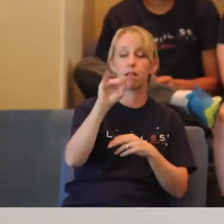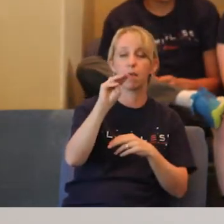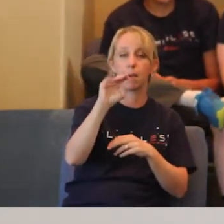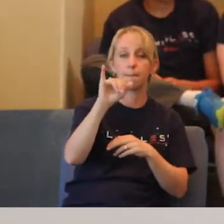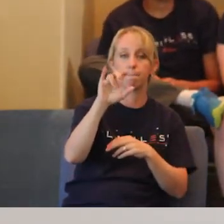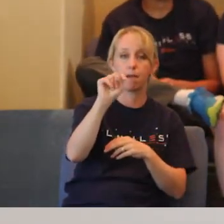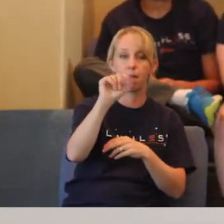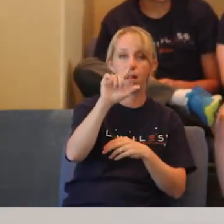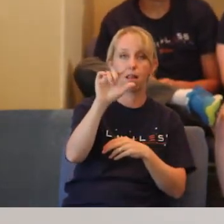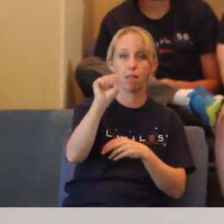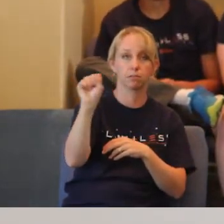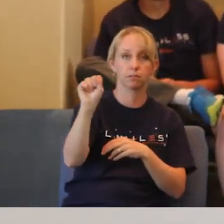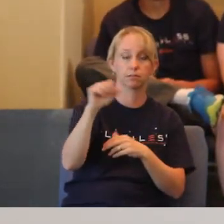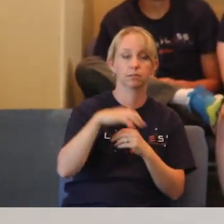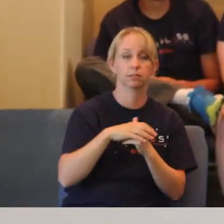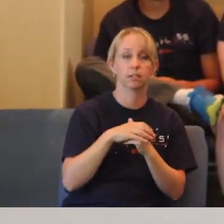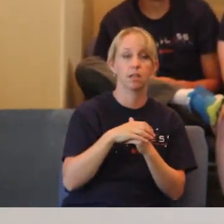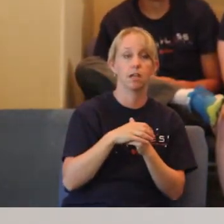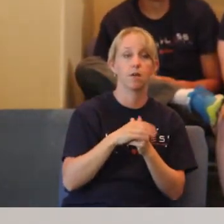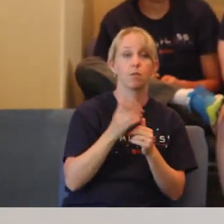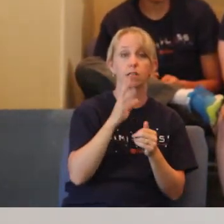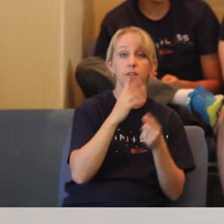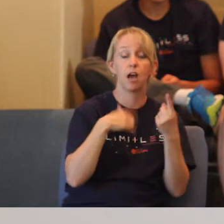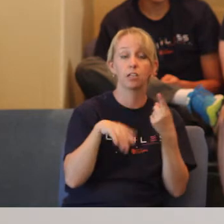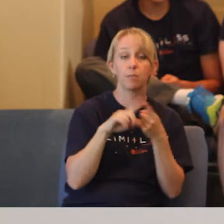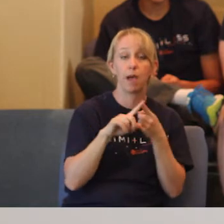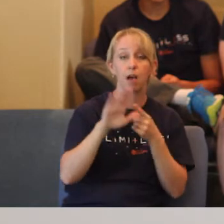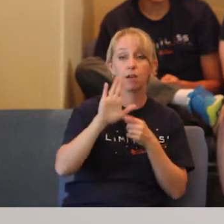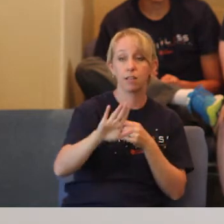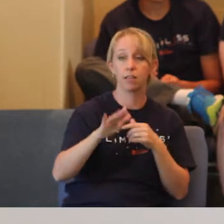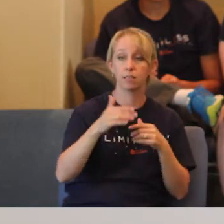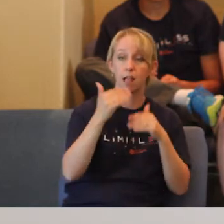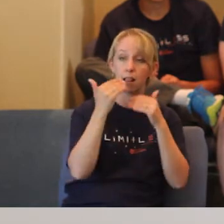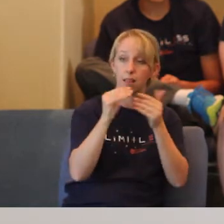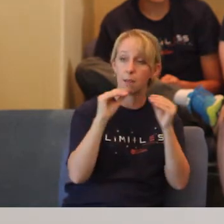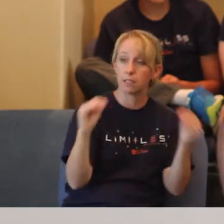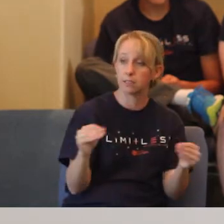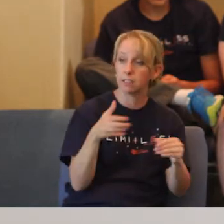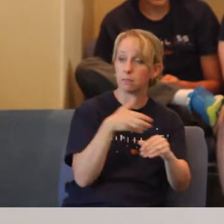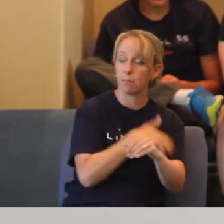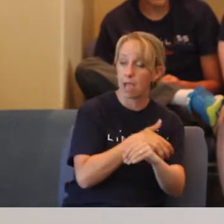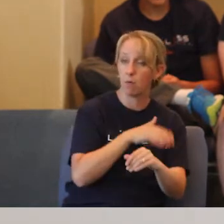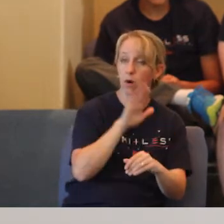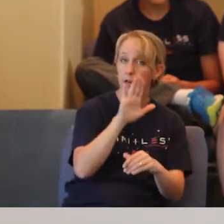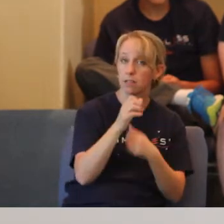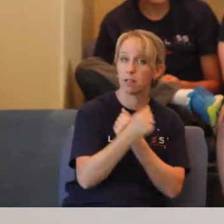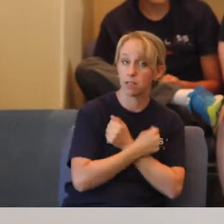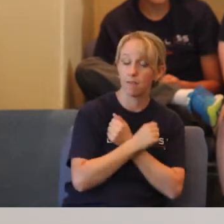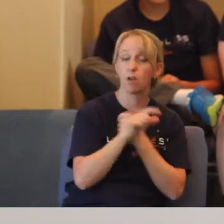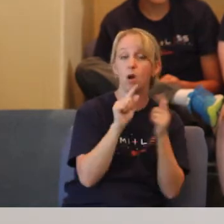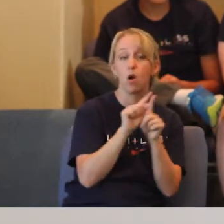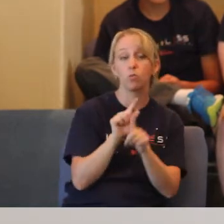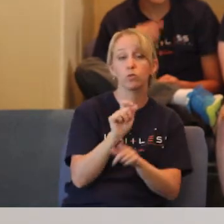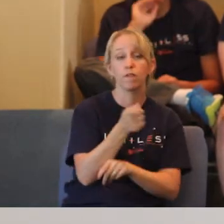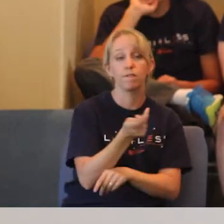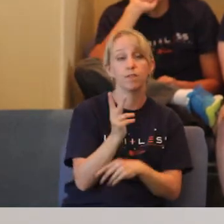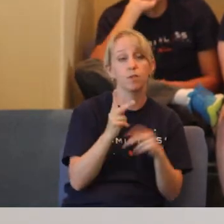limitless power, God's limitless love. There's also a few places where kids go